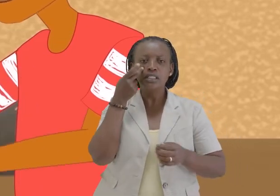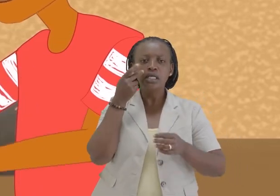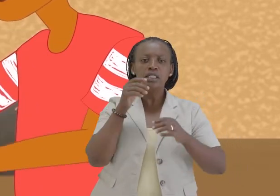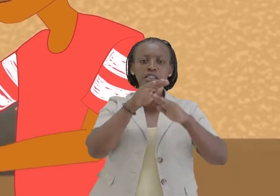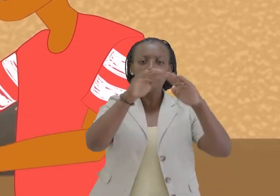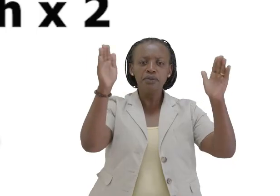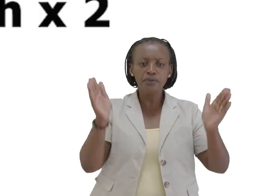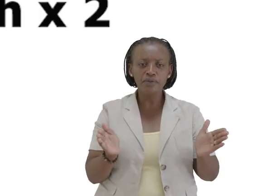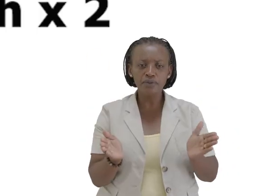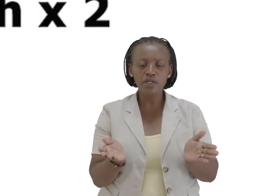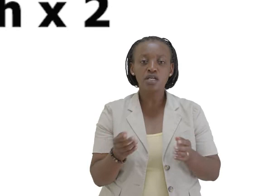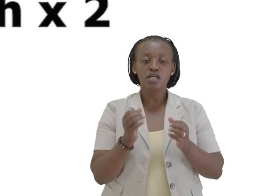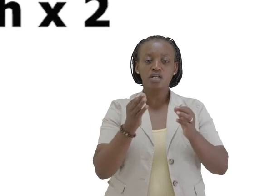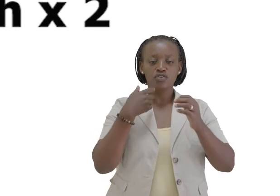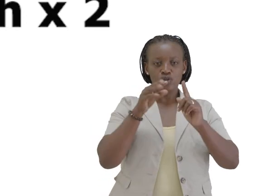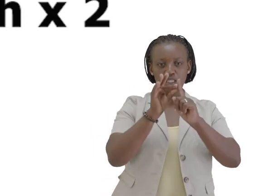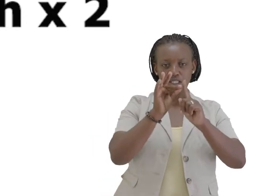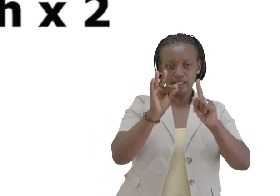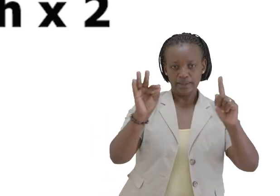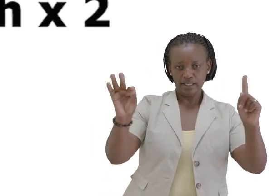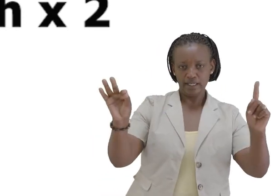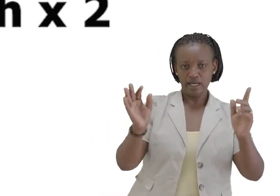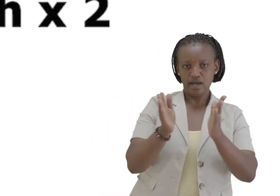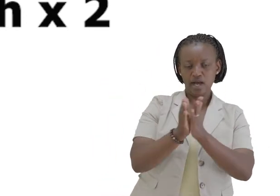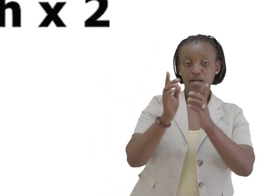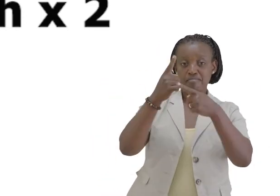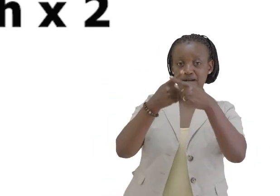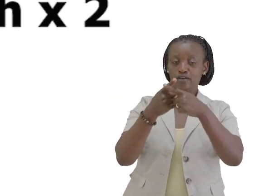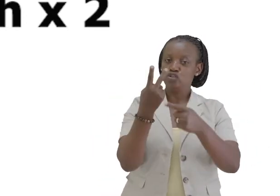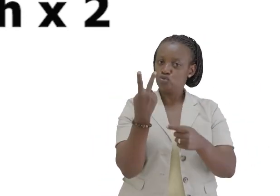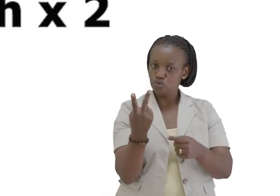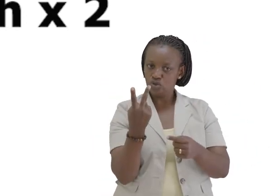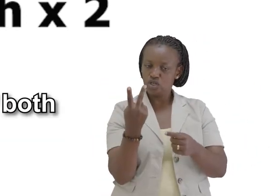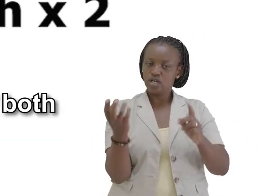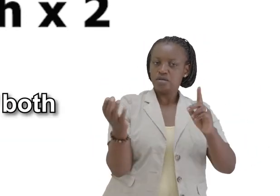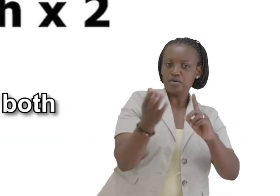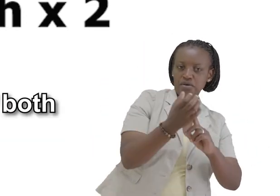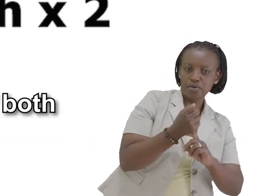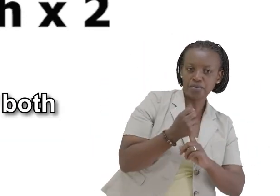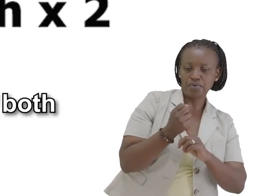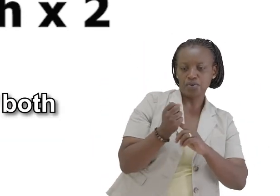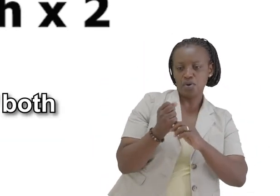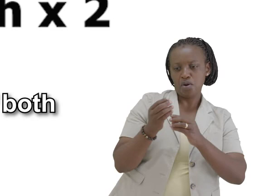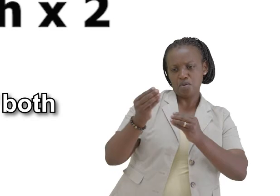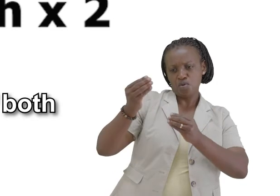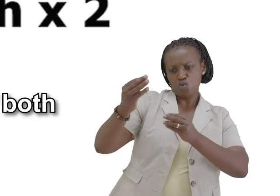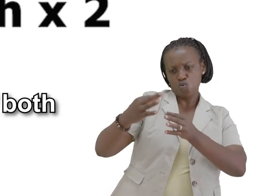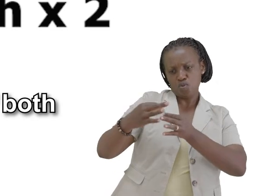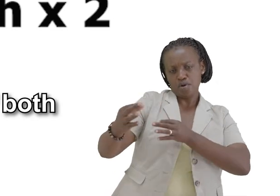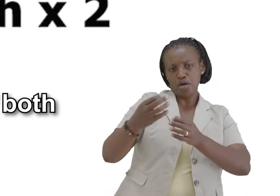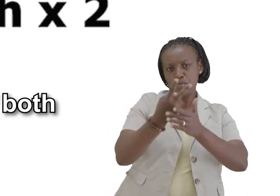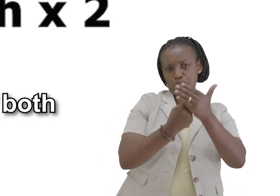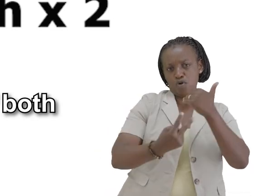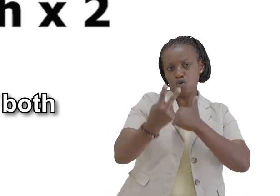a rectangle. If you take the length and multiply it by 2, you get the